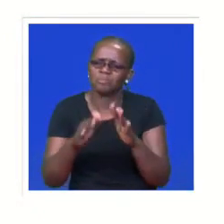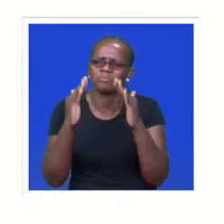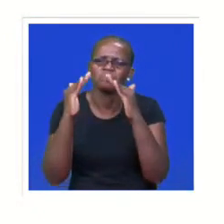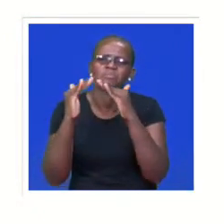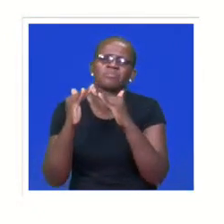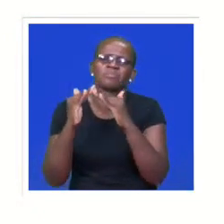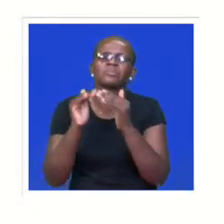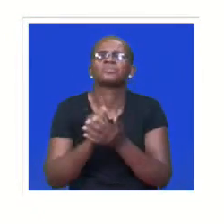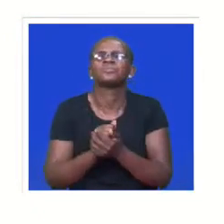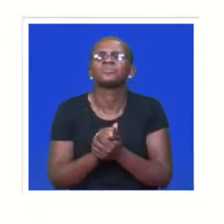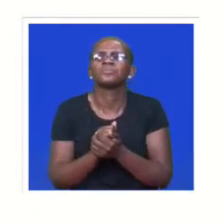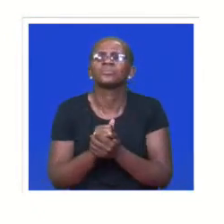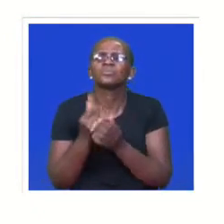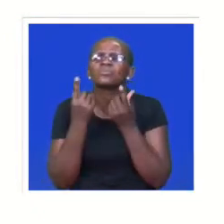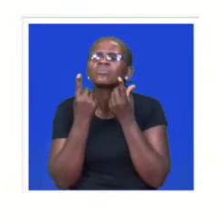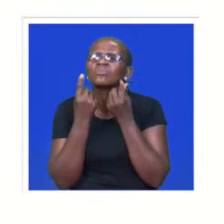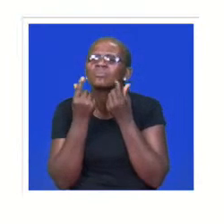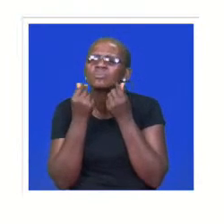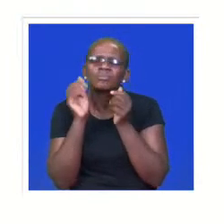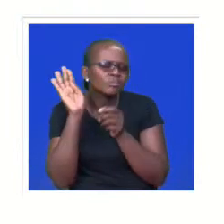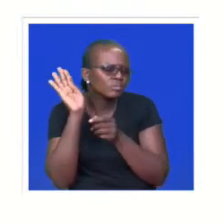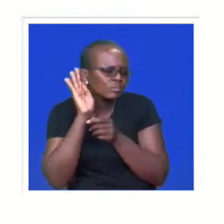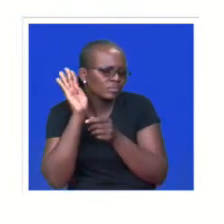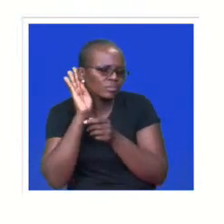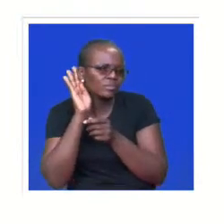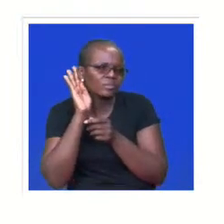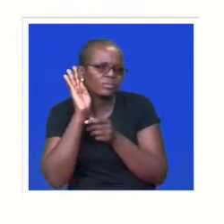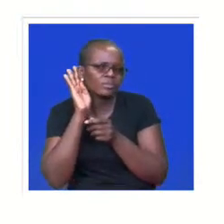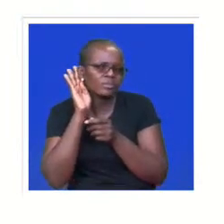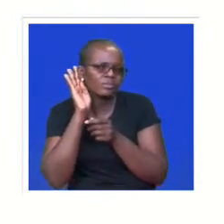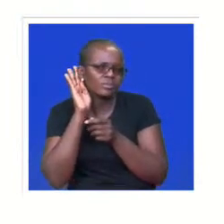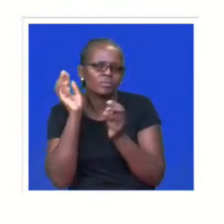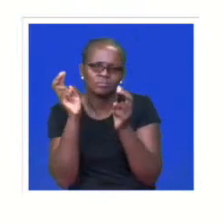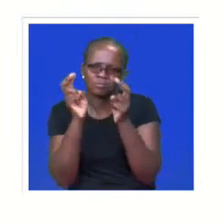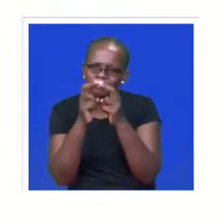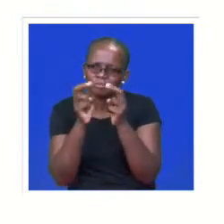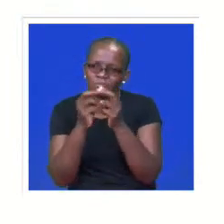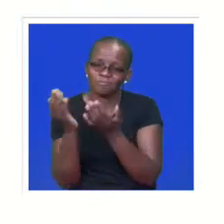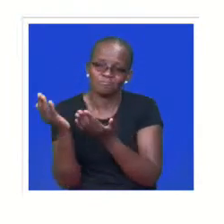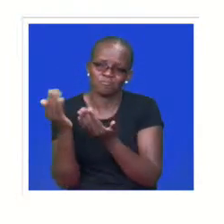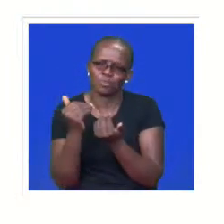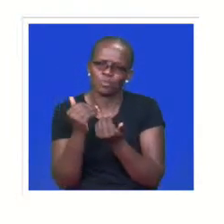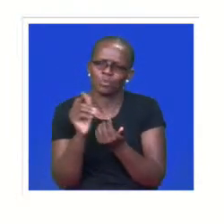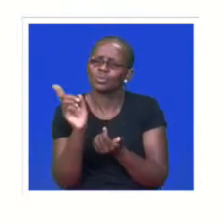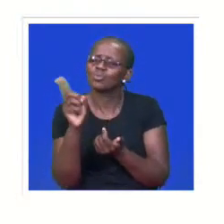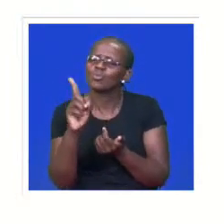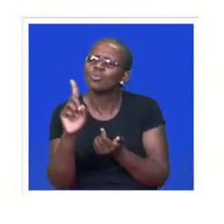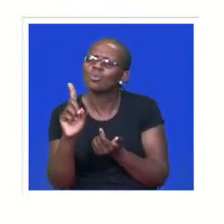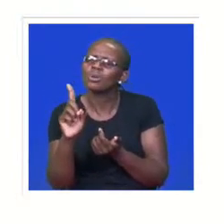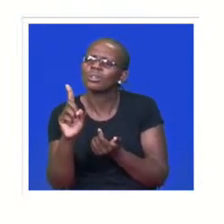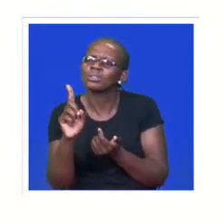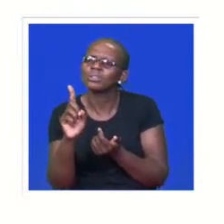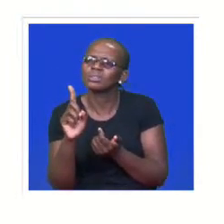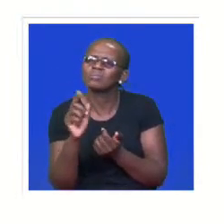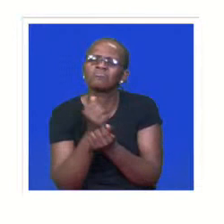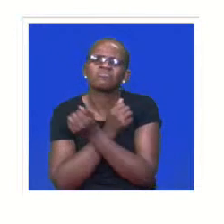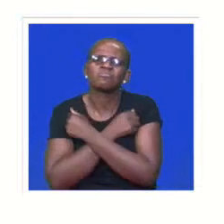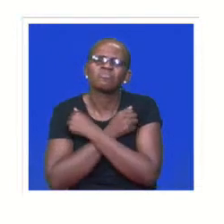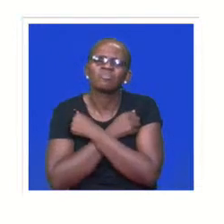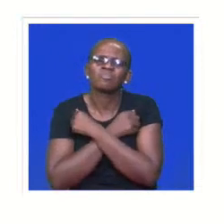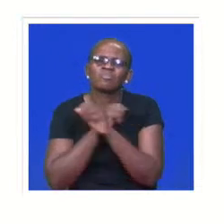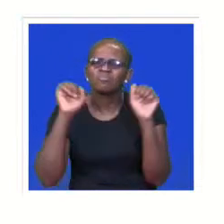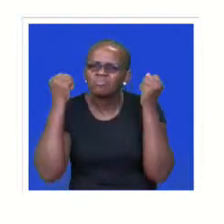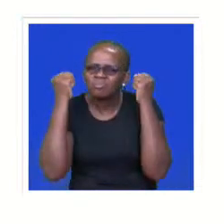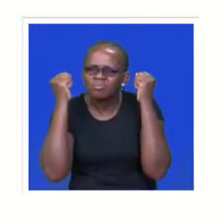The cat heard the mouse coming. What's making that lovely noise? The cat